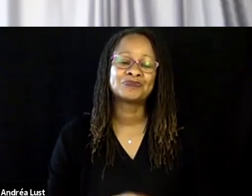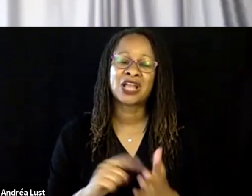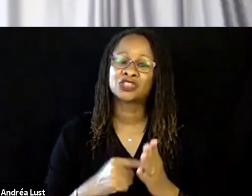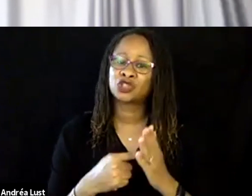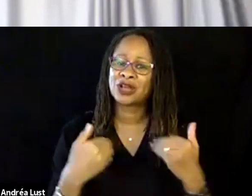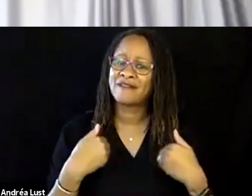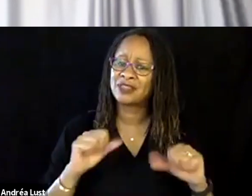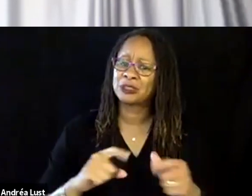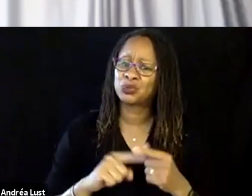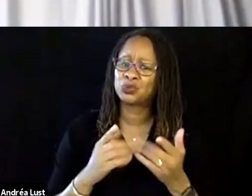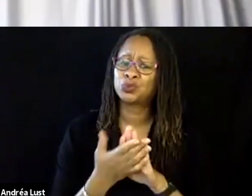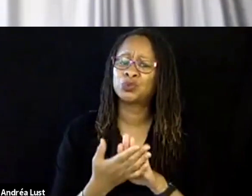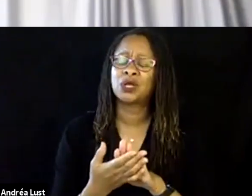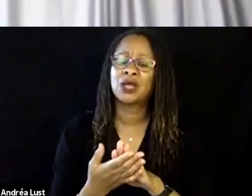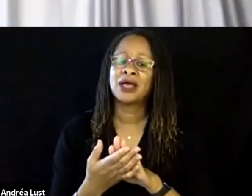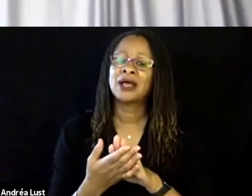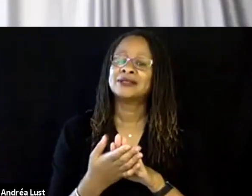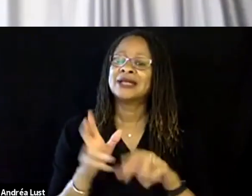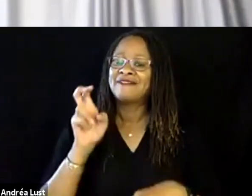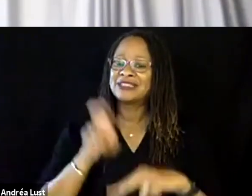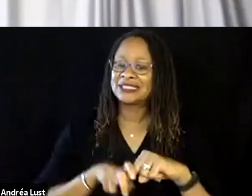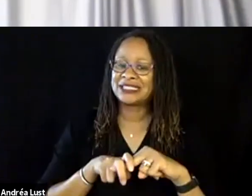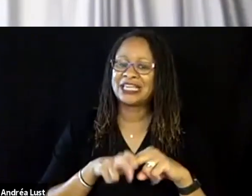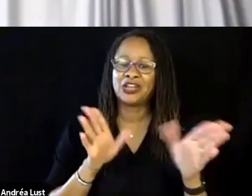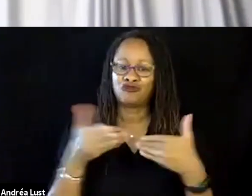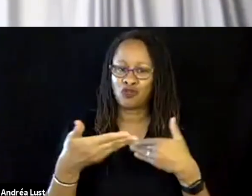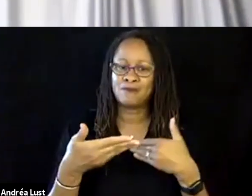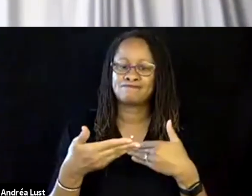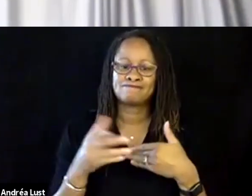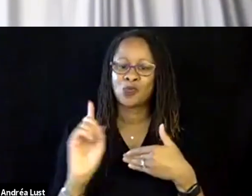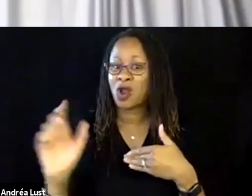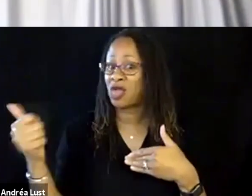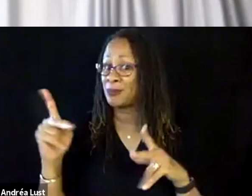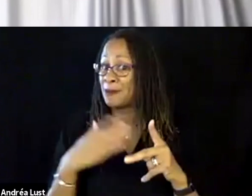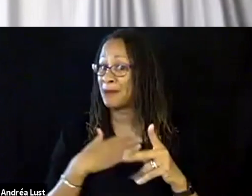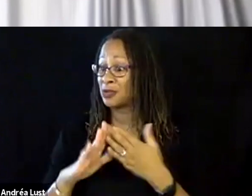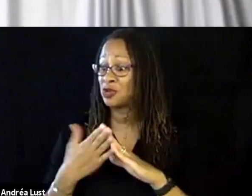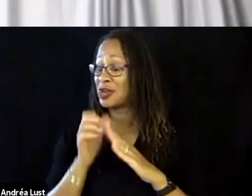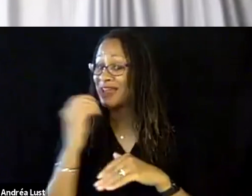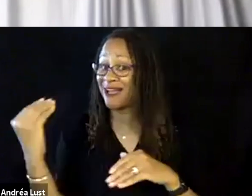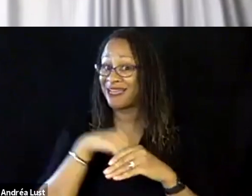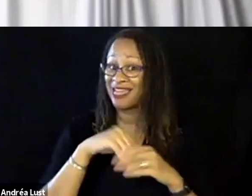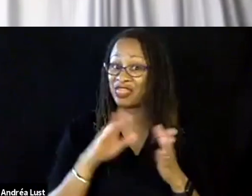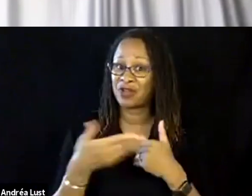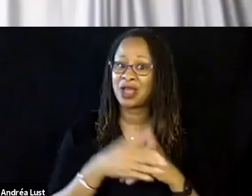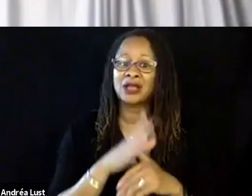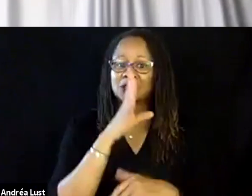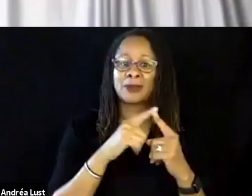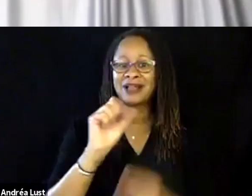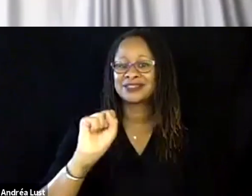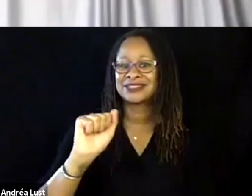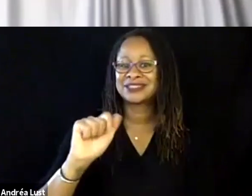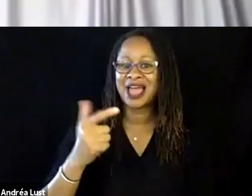able to be in rooms that other people in my community weren't in. Speaking on behalf of SAG-AFTRA, and